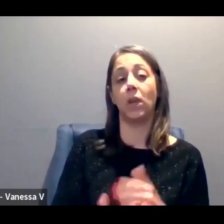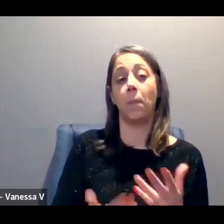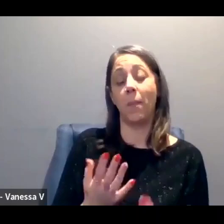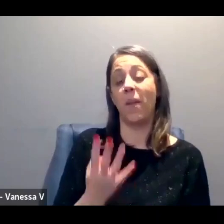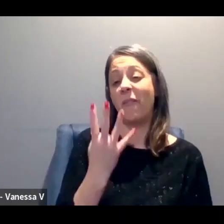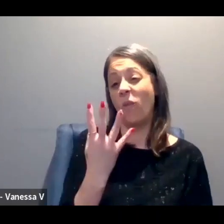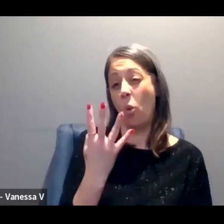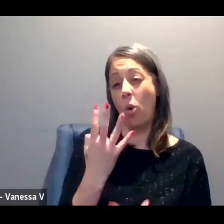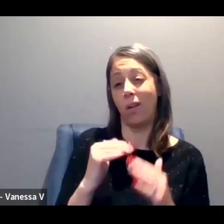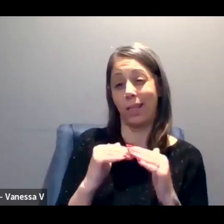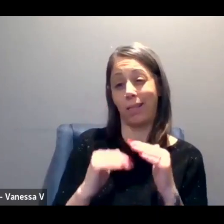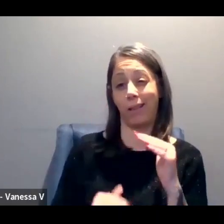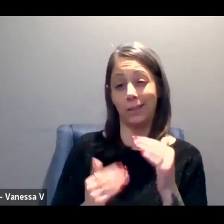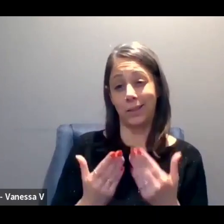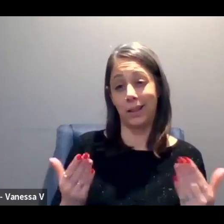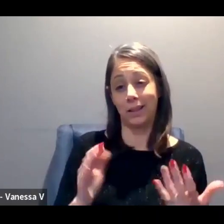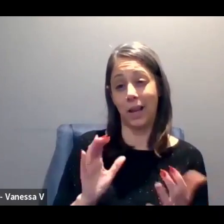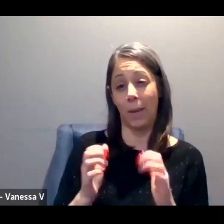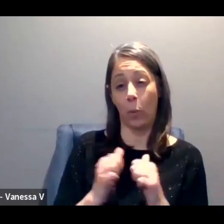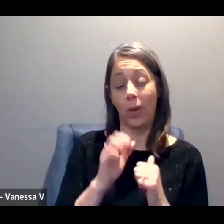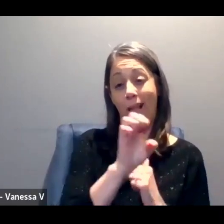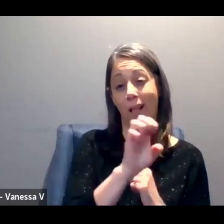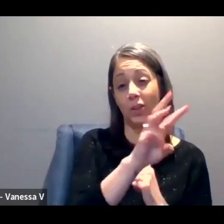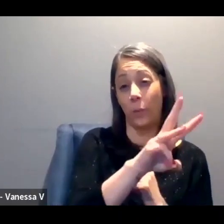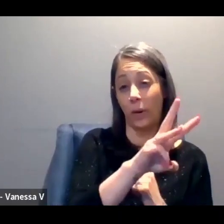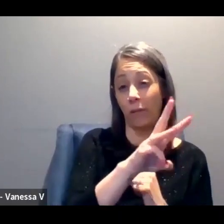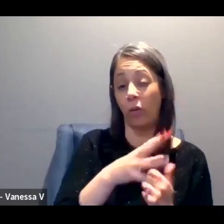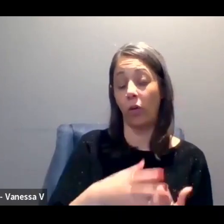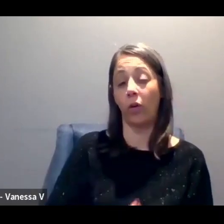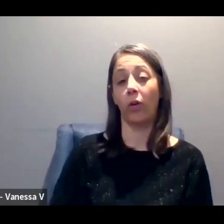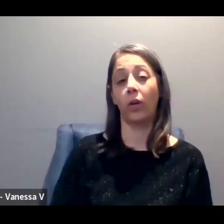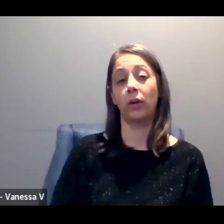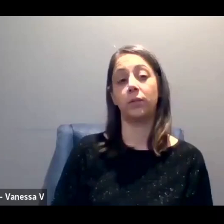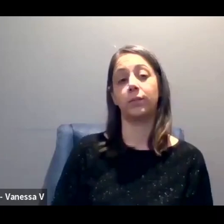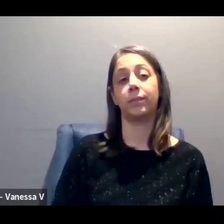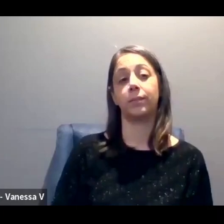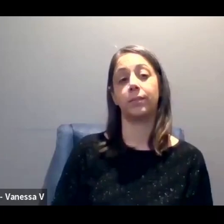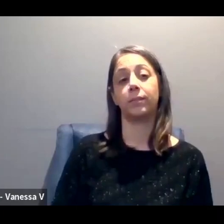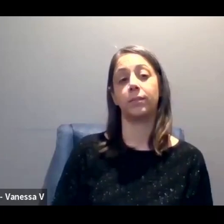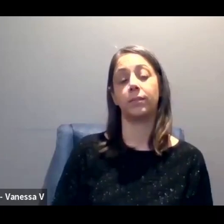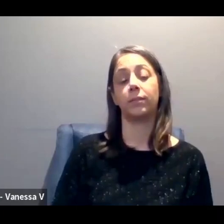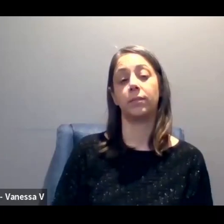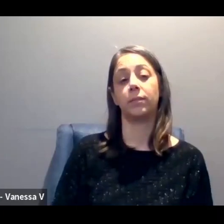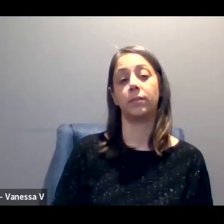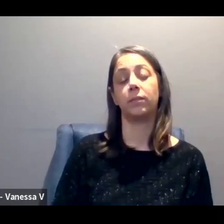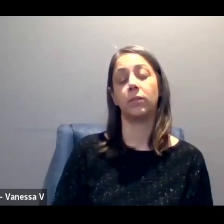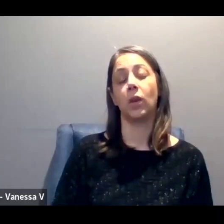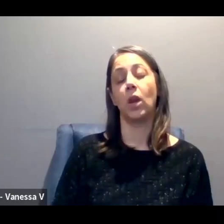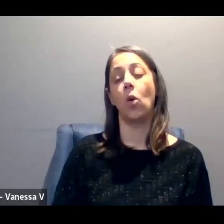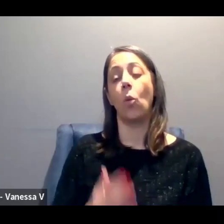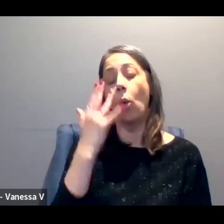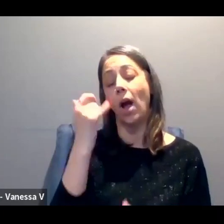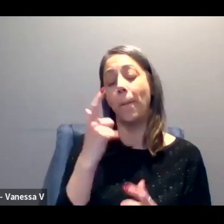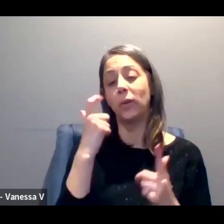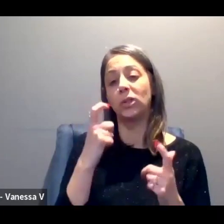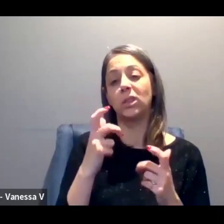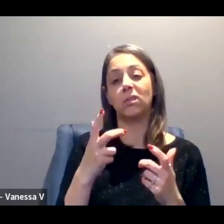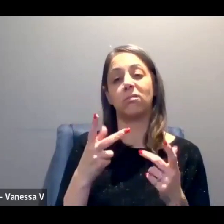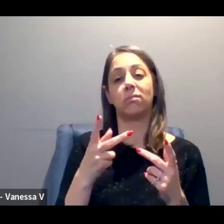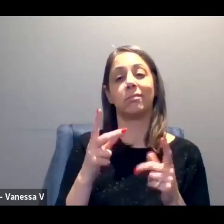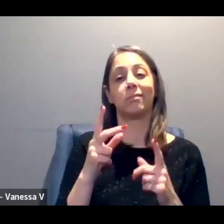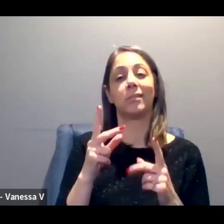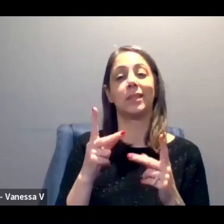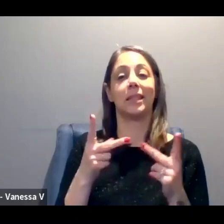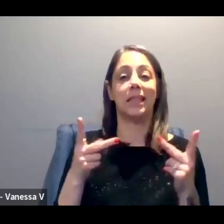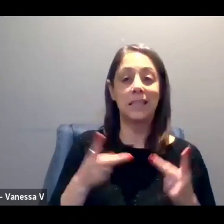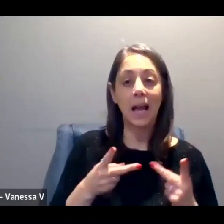fewer things than elderly waiver covers. And again, it's largely because of the setting and some other factors,